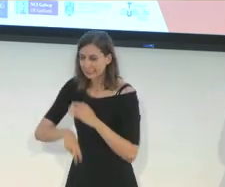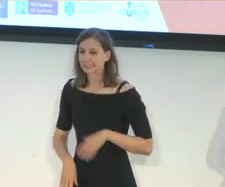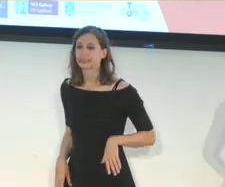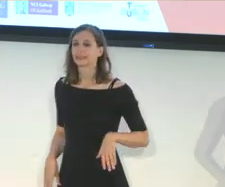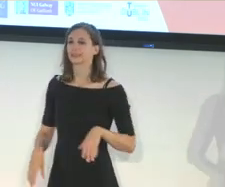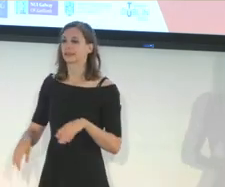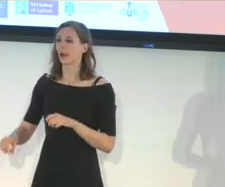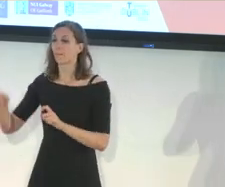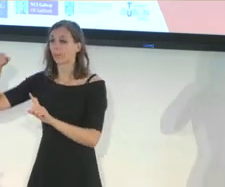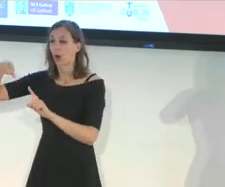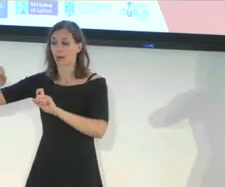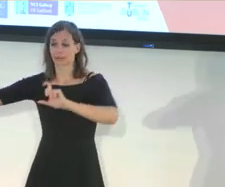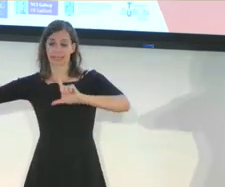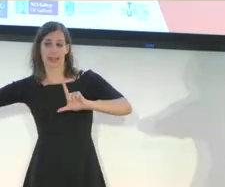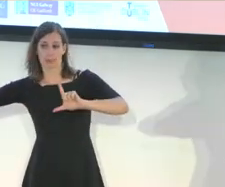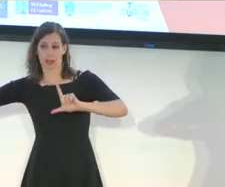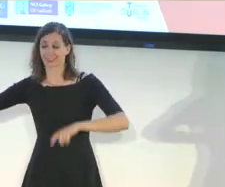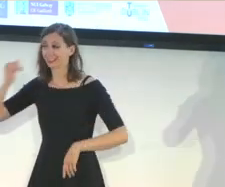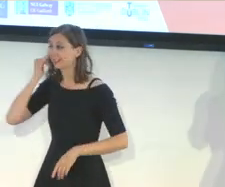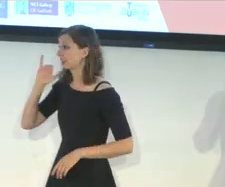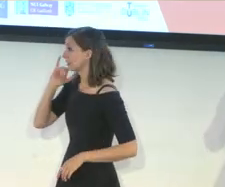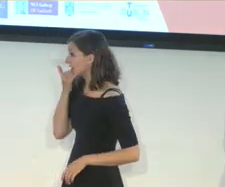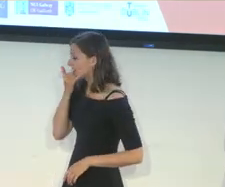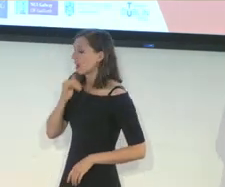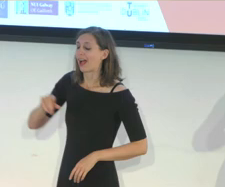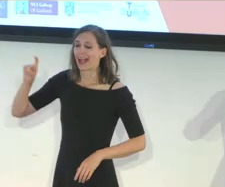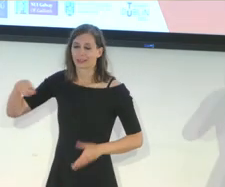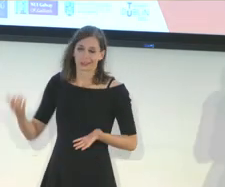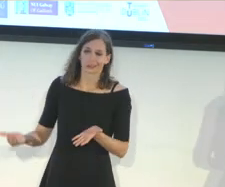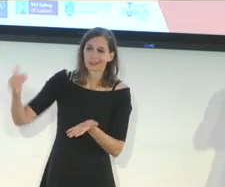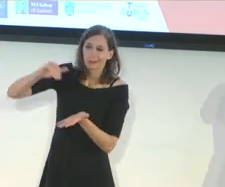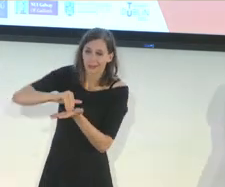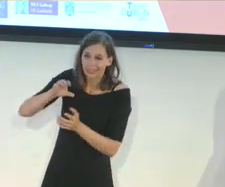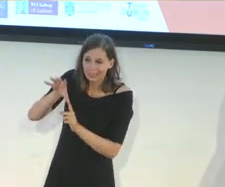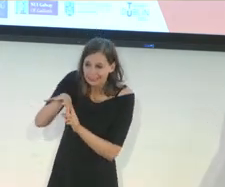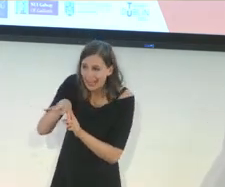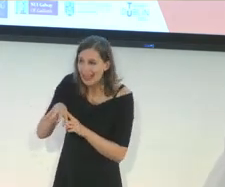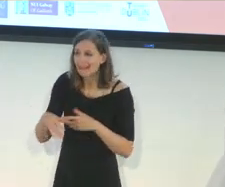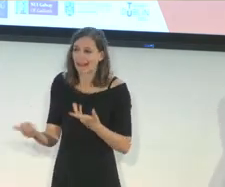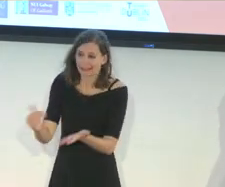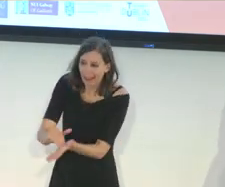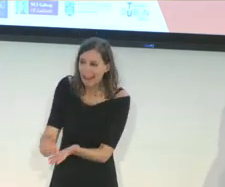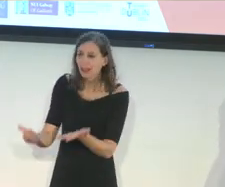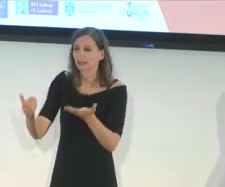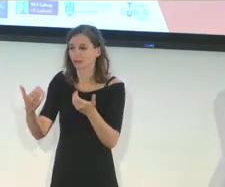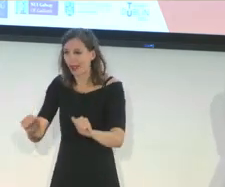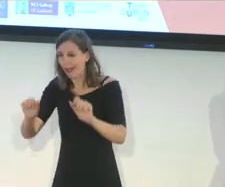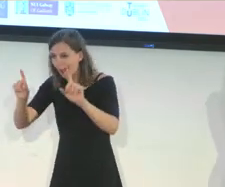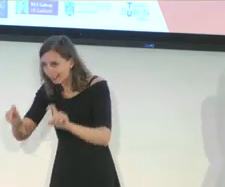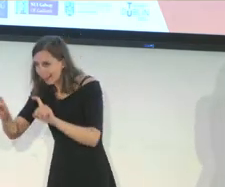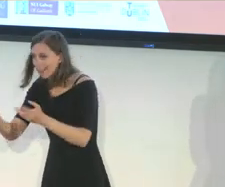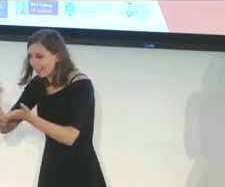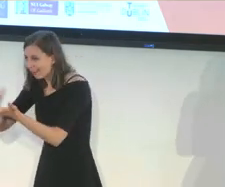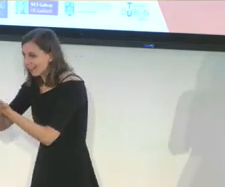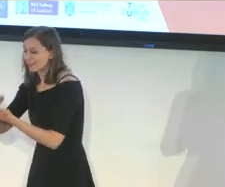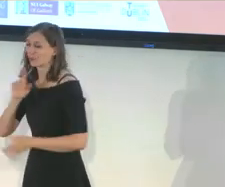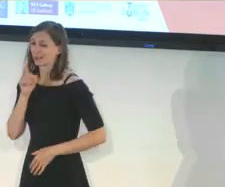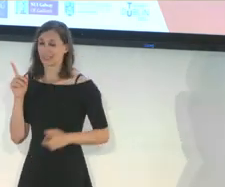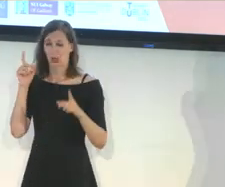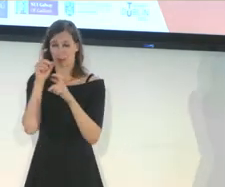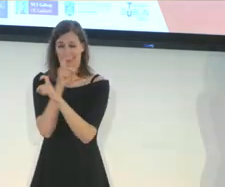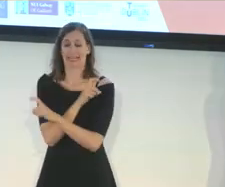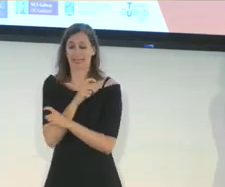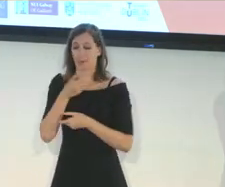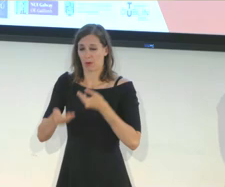would have to do retakes. So it was a very time-consuming and expensive process. And majority of